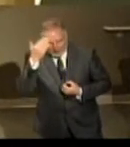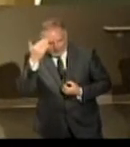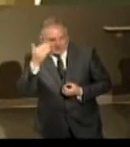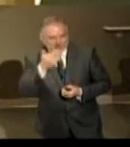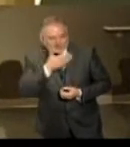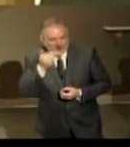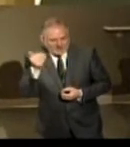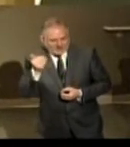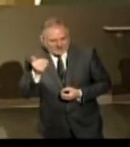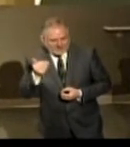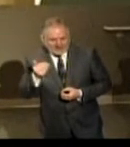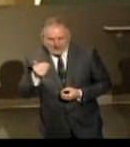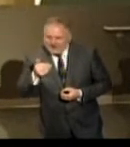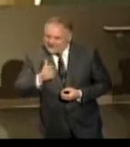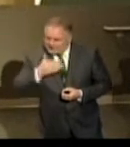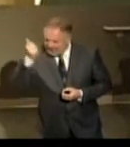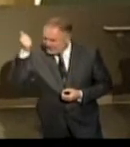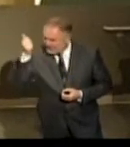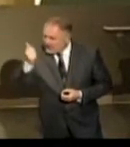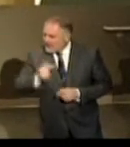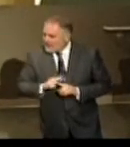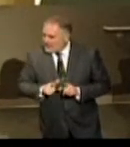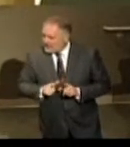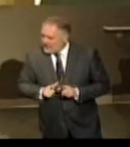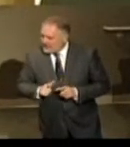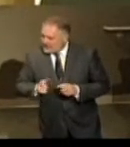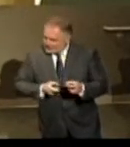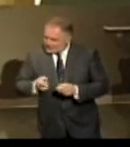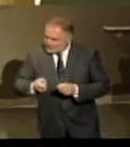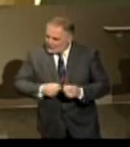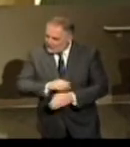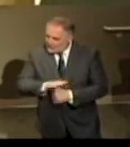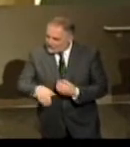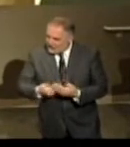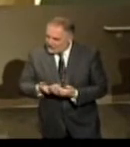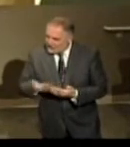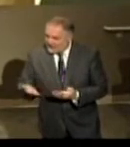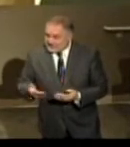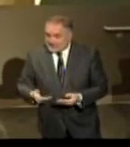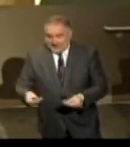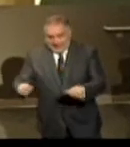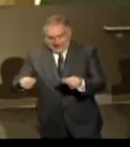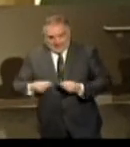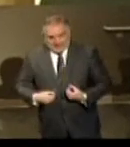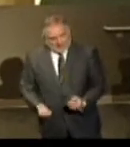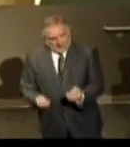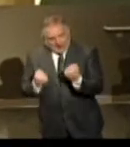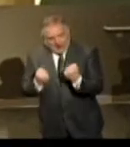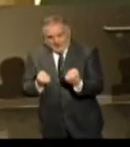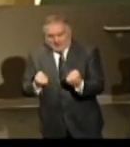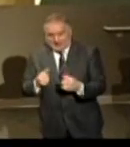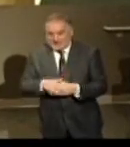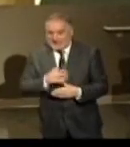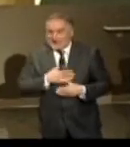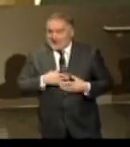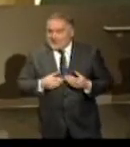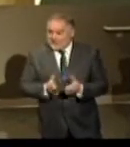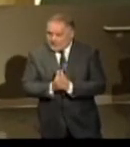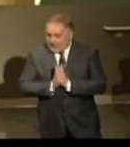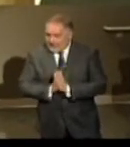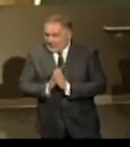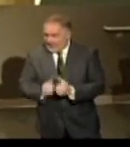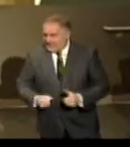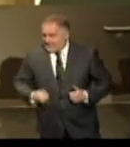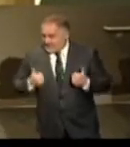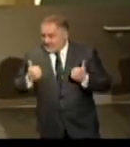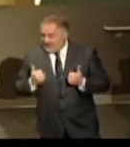do. And he's here, he's in control of all things, and it gives me confidence in my prayer life. Listen to me. This has helped me more than it'll ever help you, because when I saw